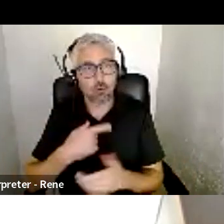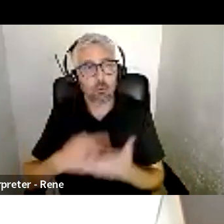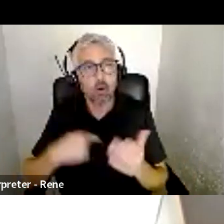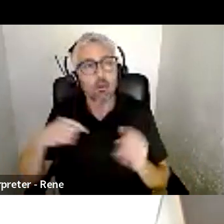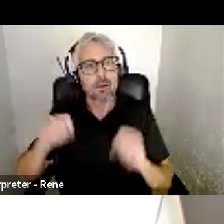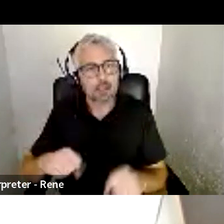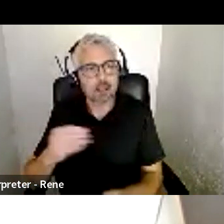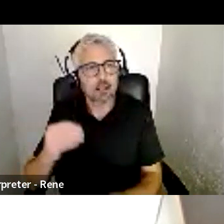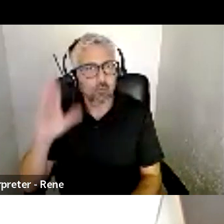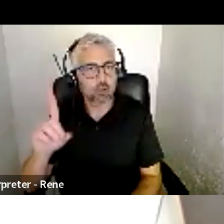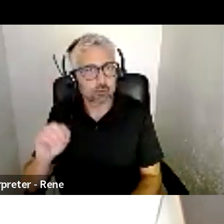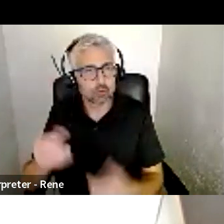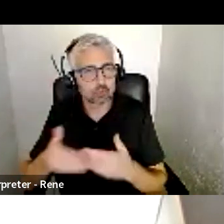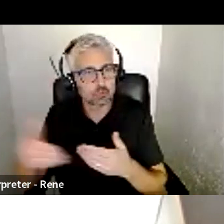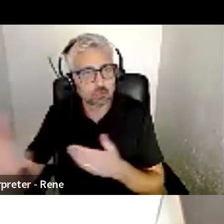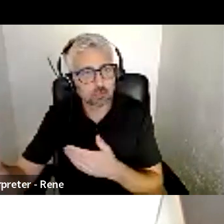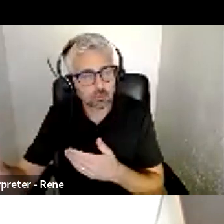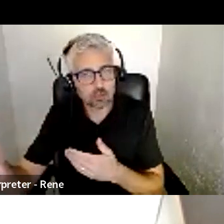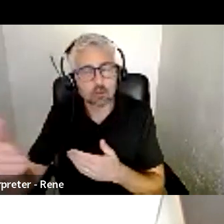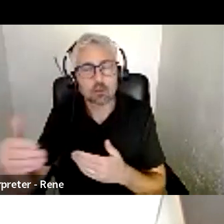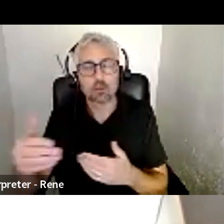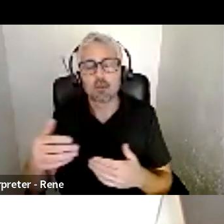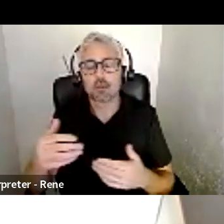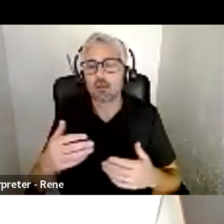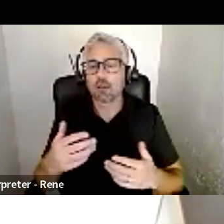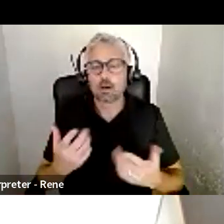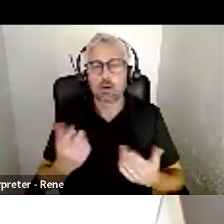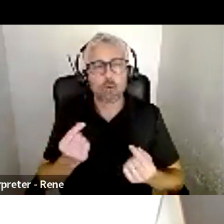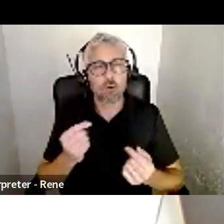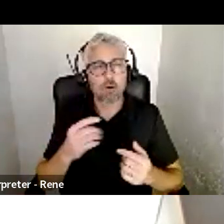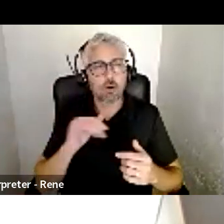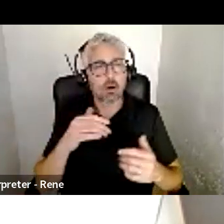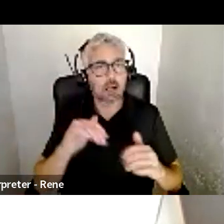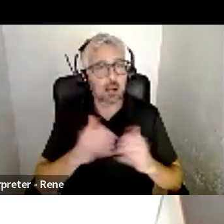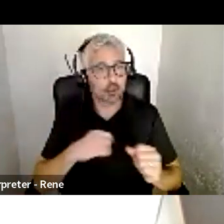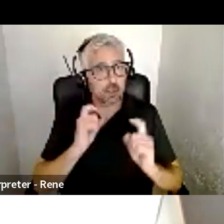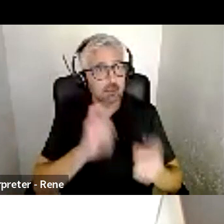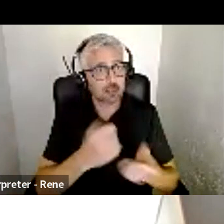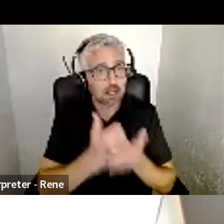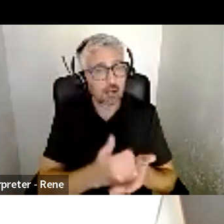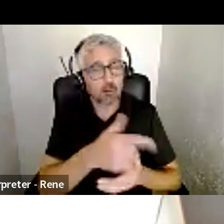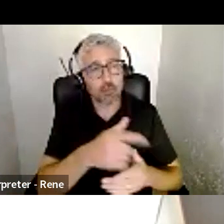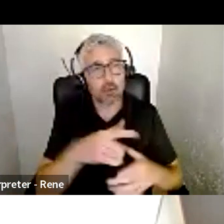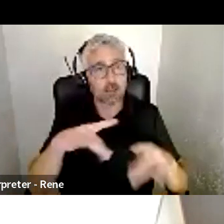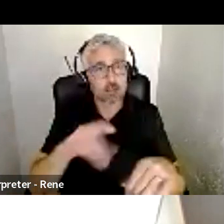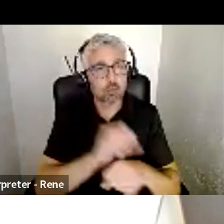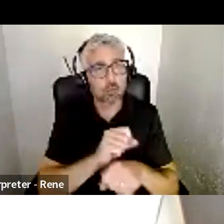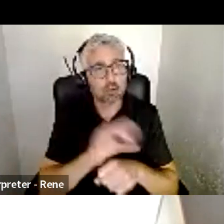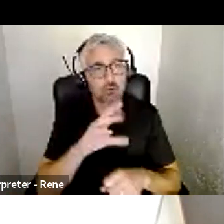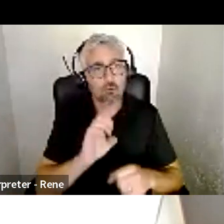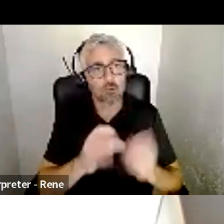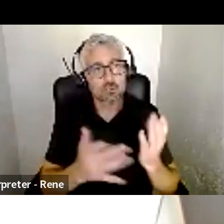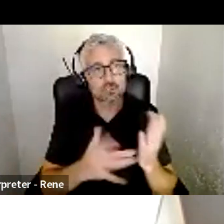forward, and what we can do to differentiate or contribute to the acquisition workforce's tech tools